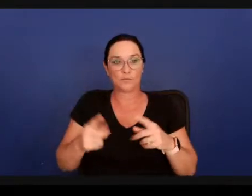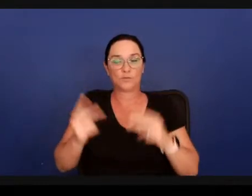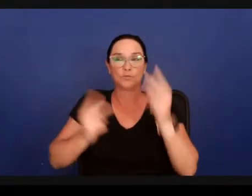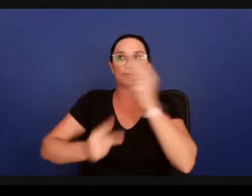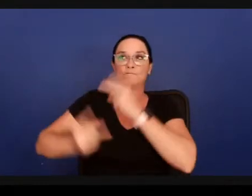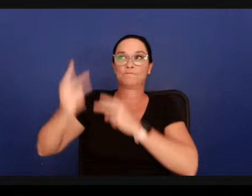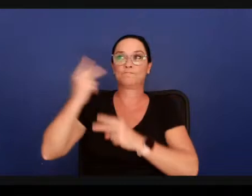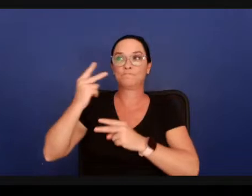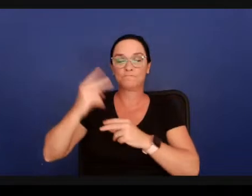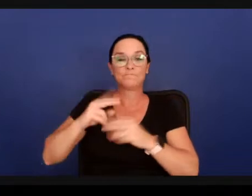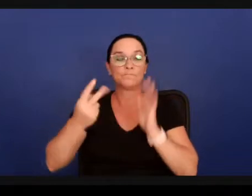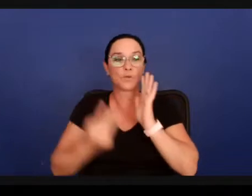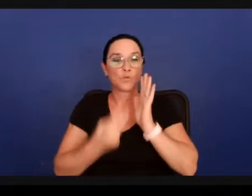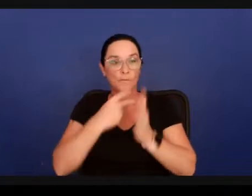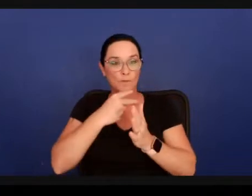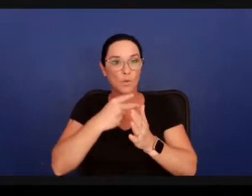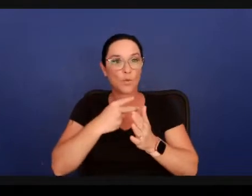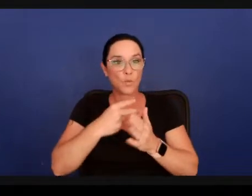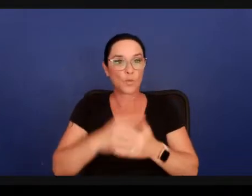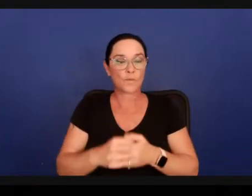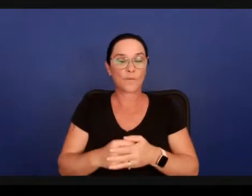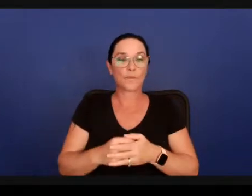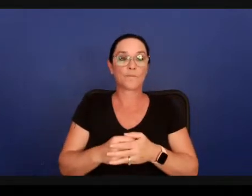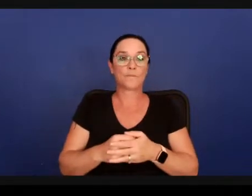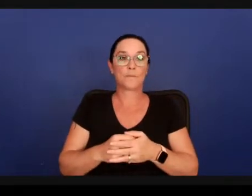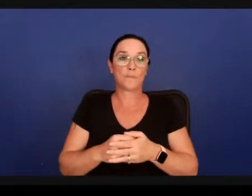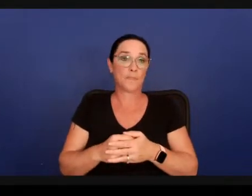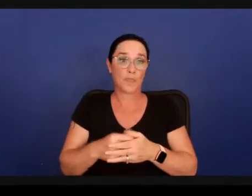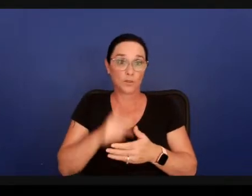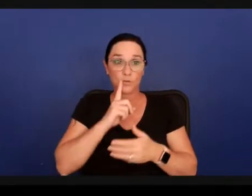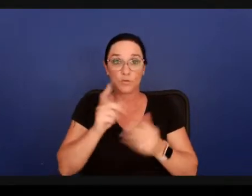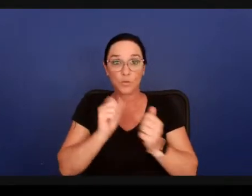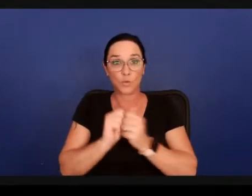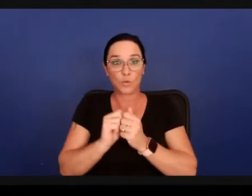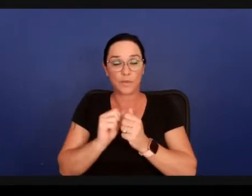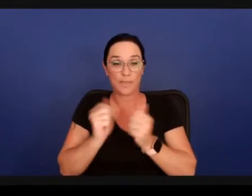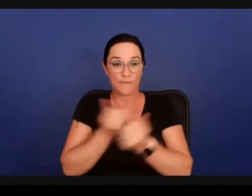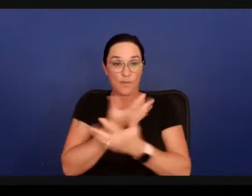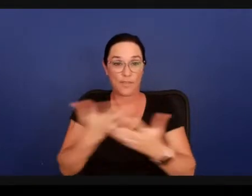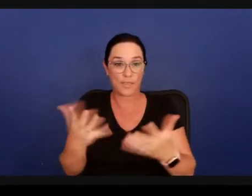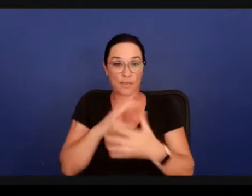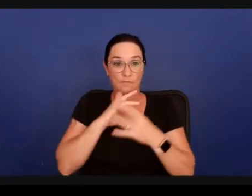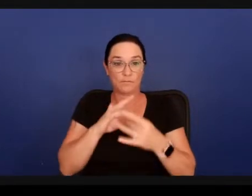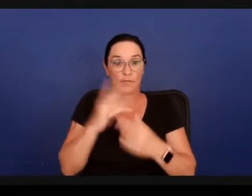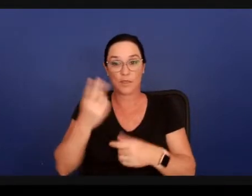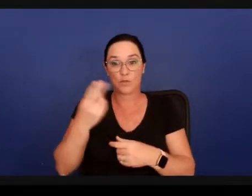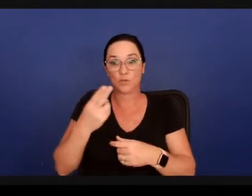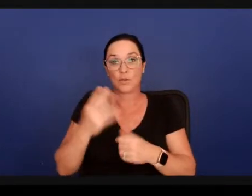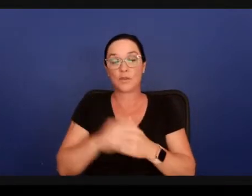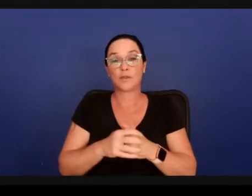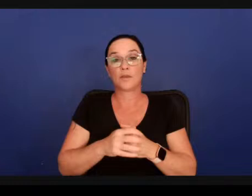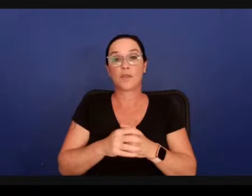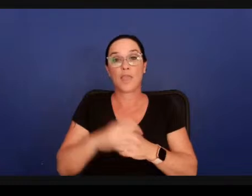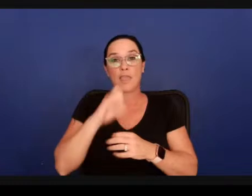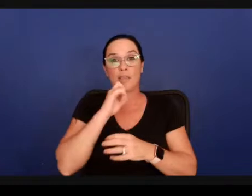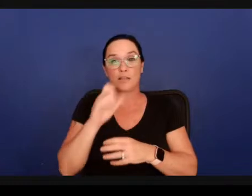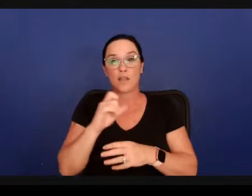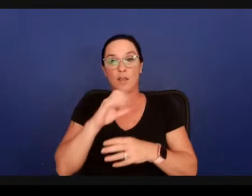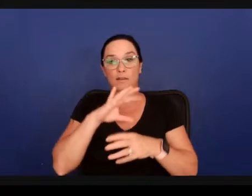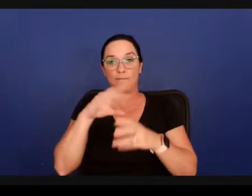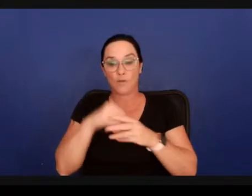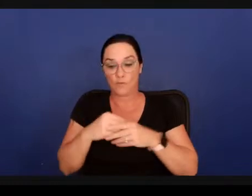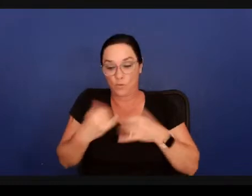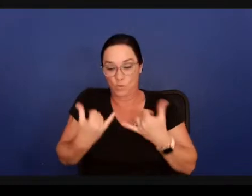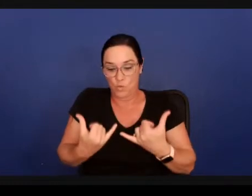with the. I mean, this is true in that throughout history. Being able to review something without the passions of the day being influencing, with